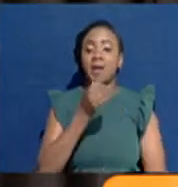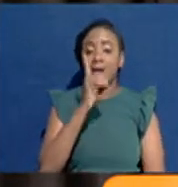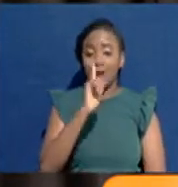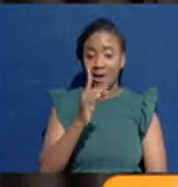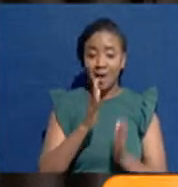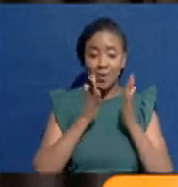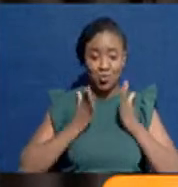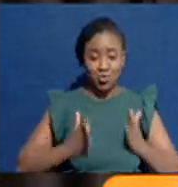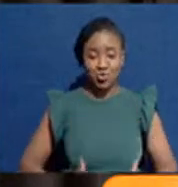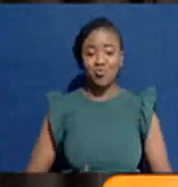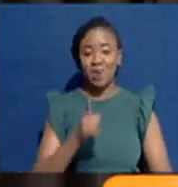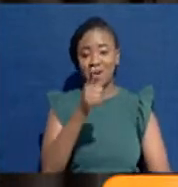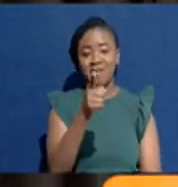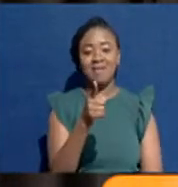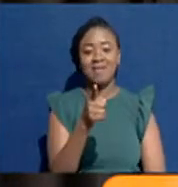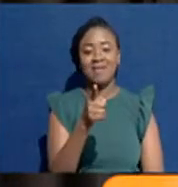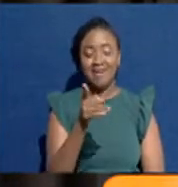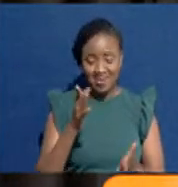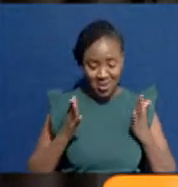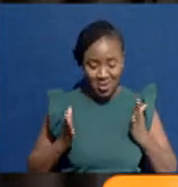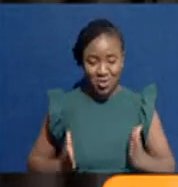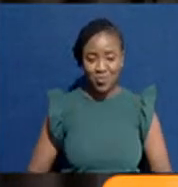then we are human beings.